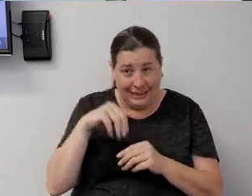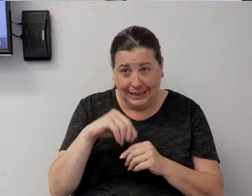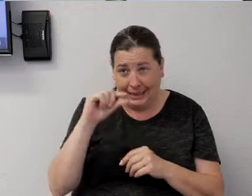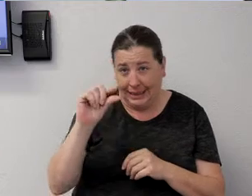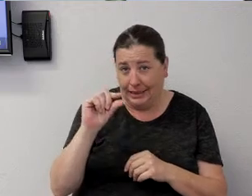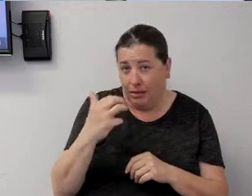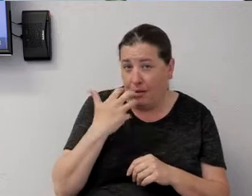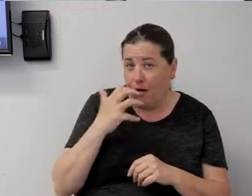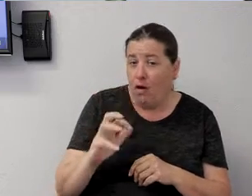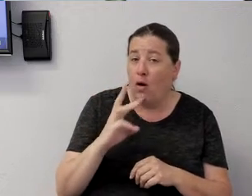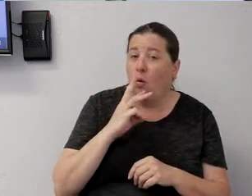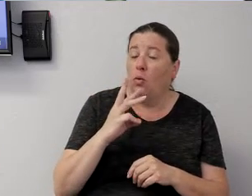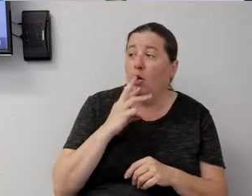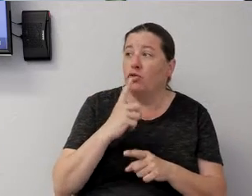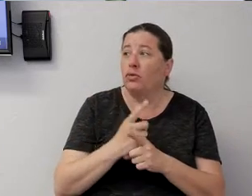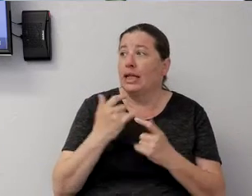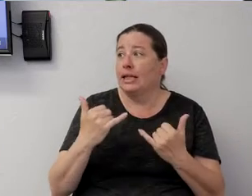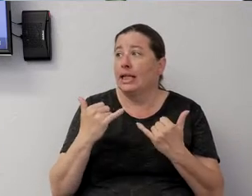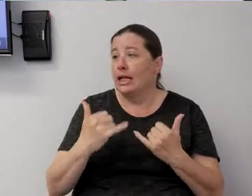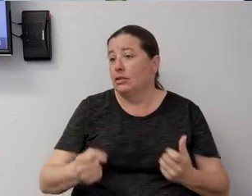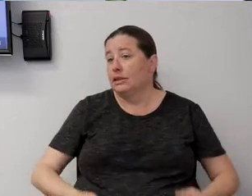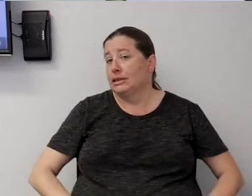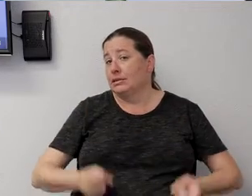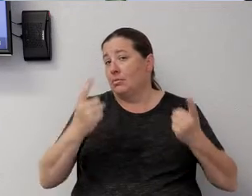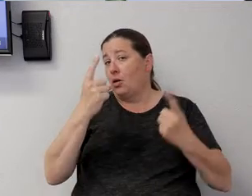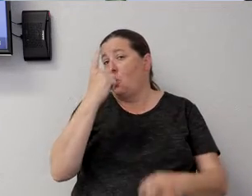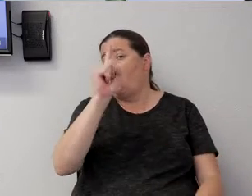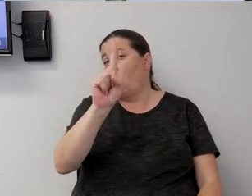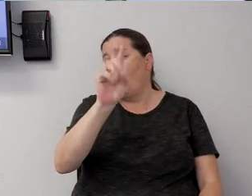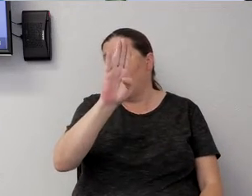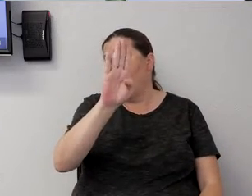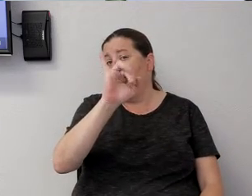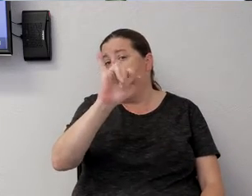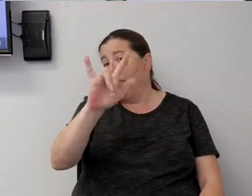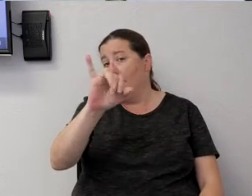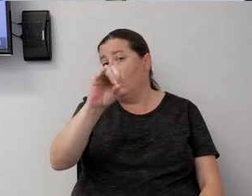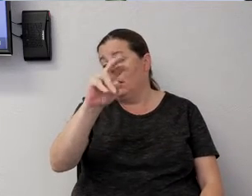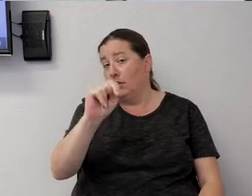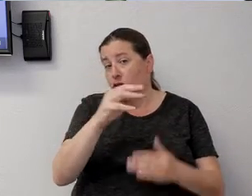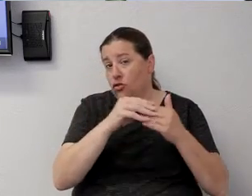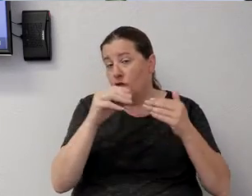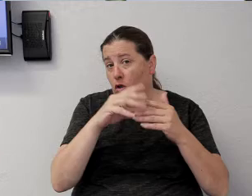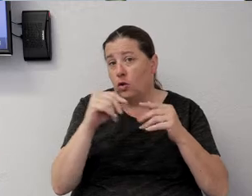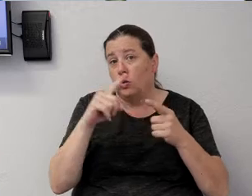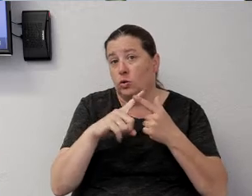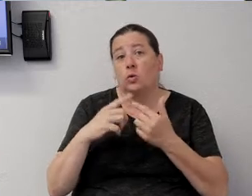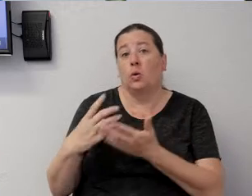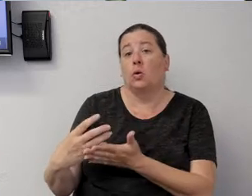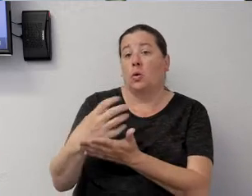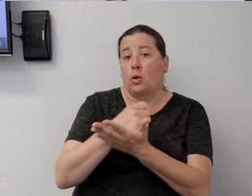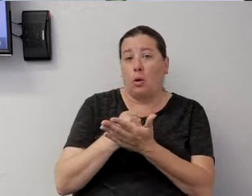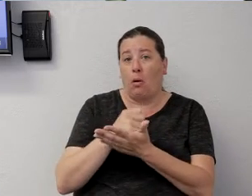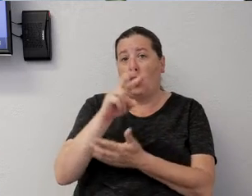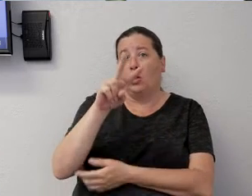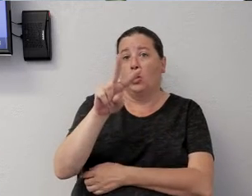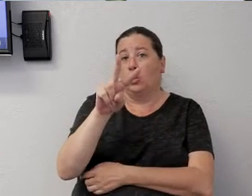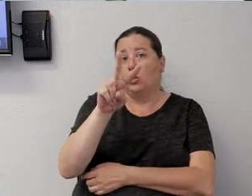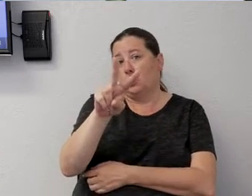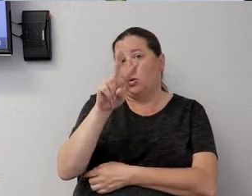now, spent $1 billion to acquire 200 million